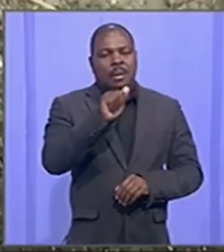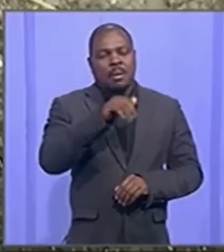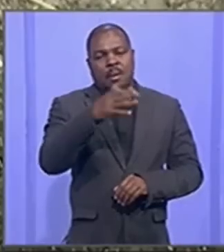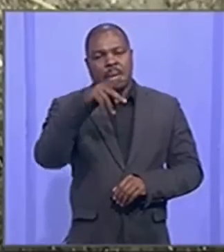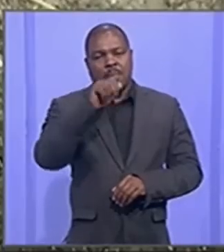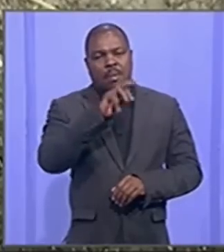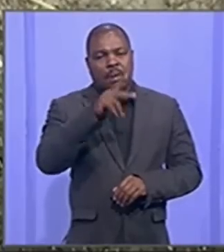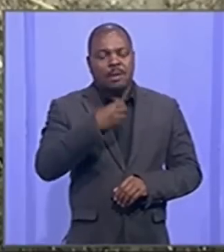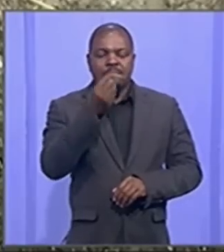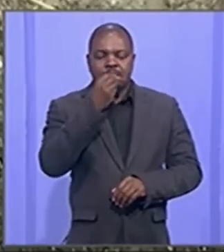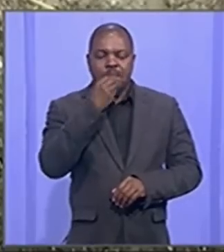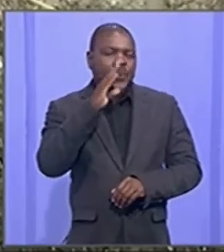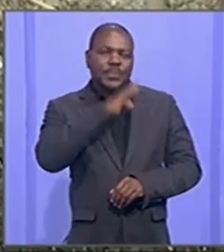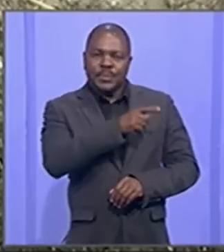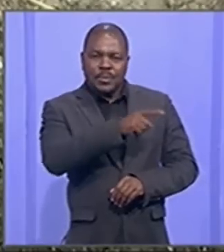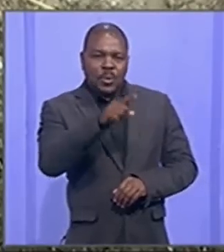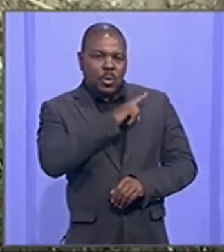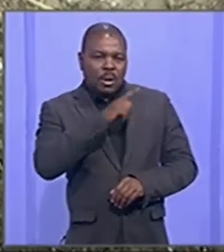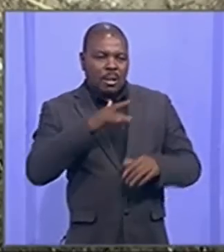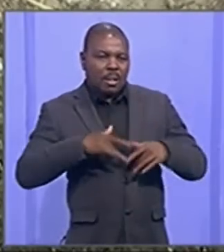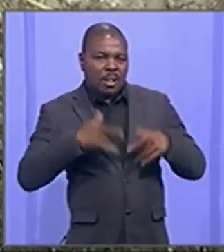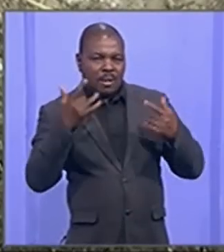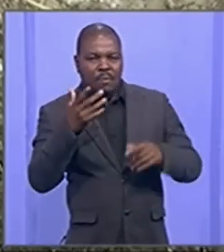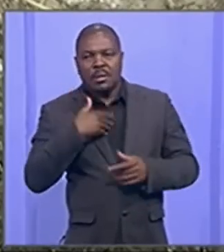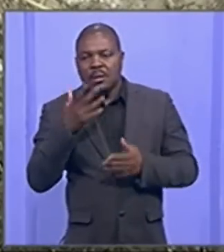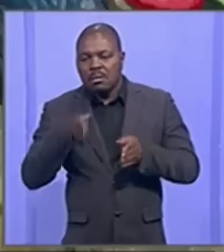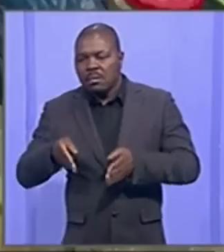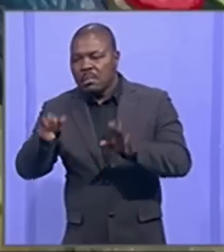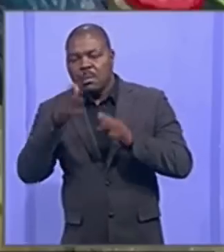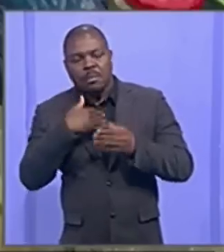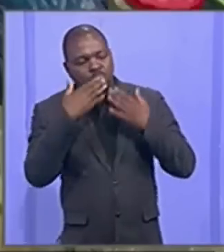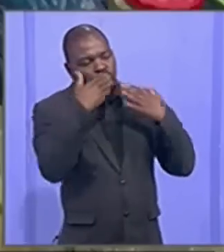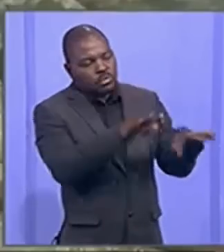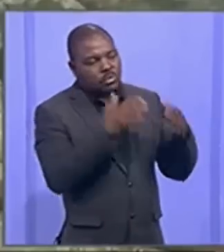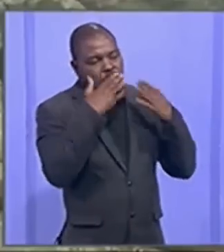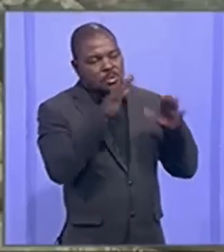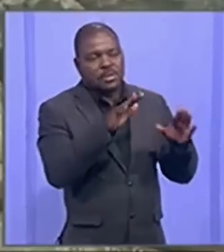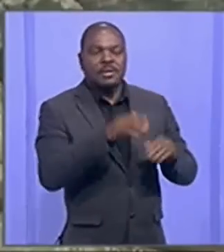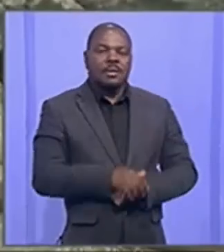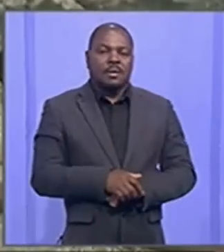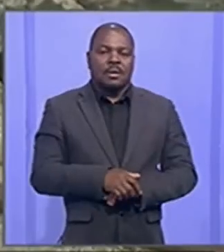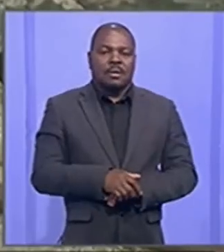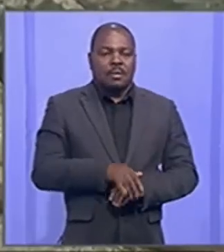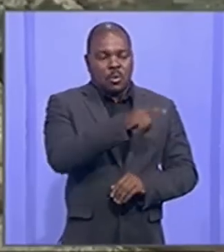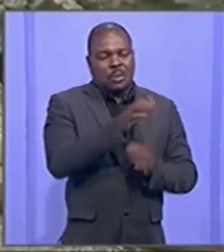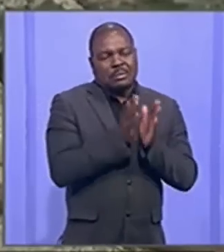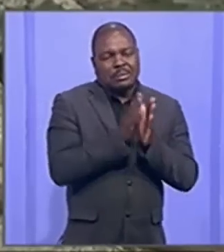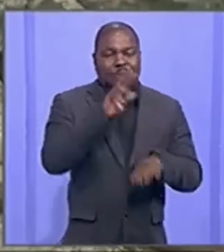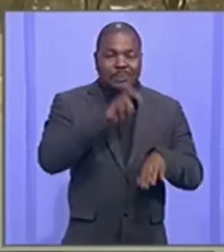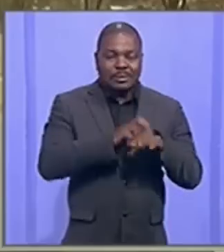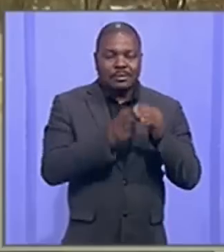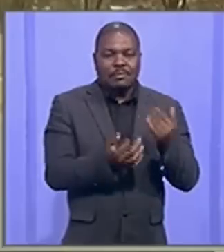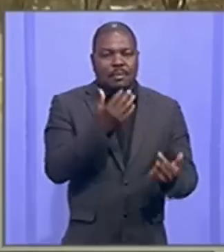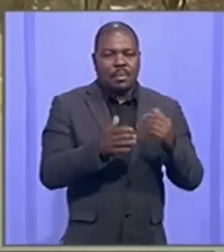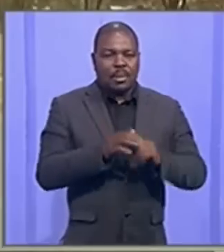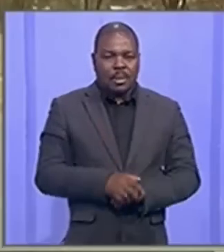bana le diamaleng ka ge ba iphediša ka tšeo ba di fiwago ke ba feta ka tsela kobo ya bona ke mollo go